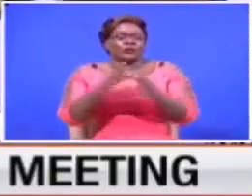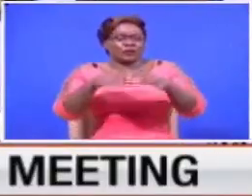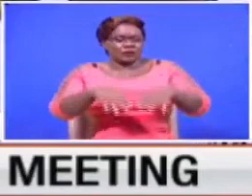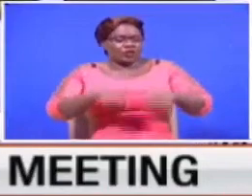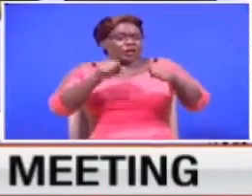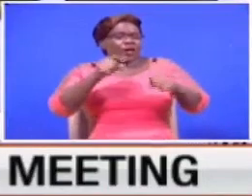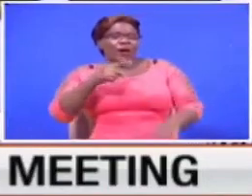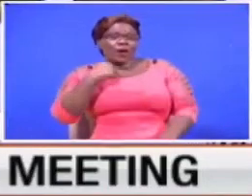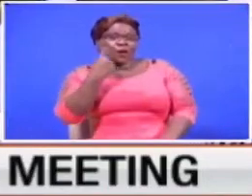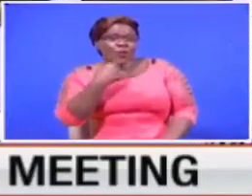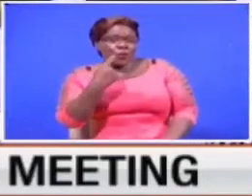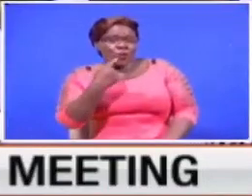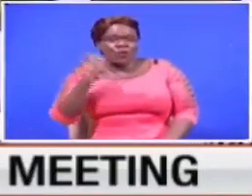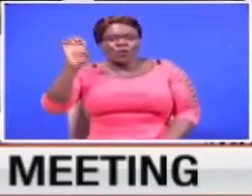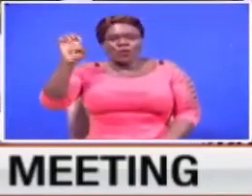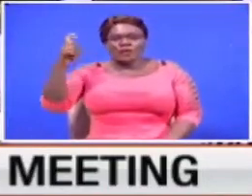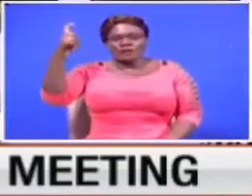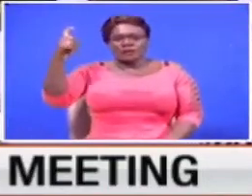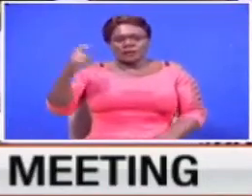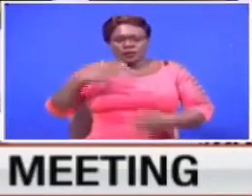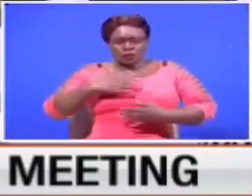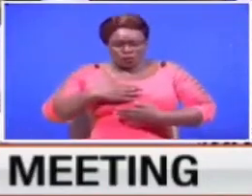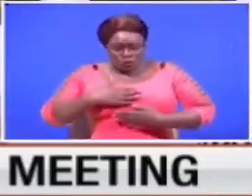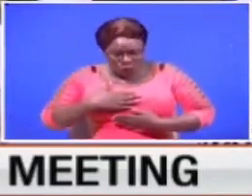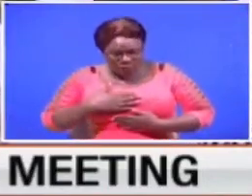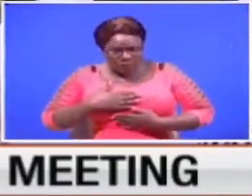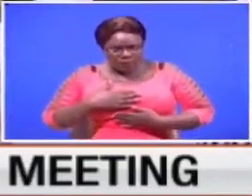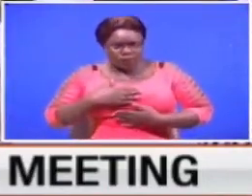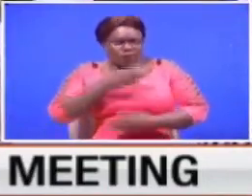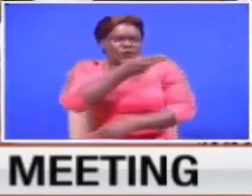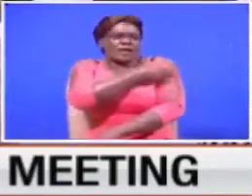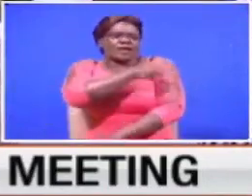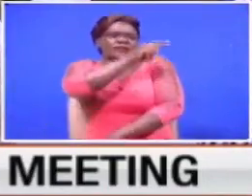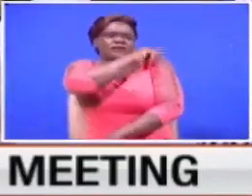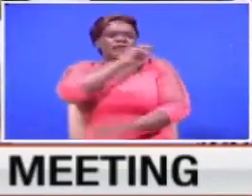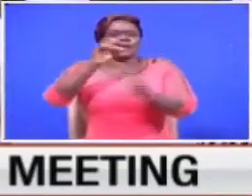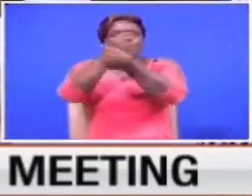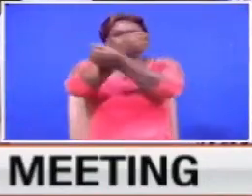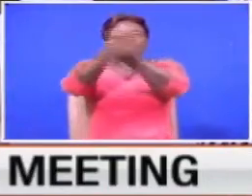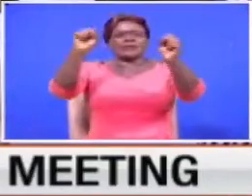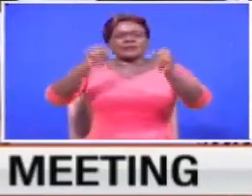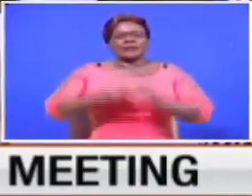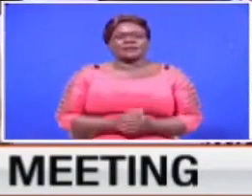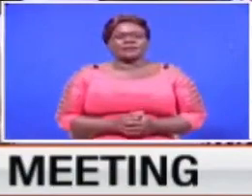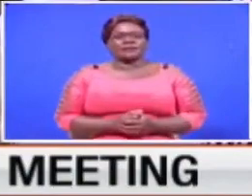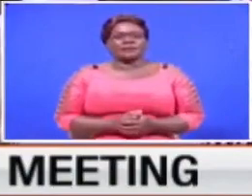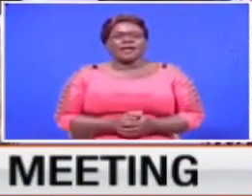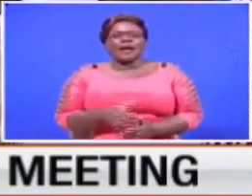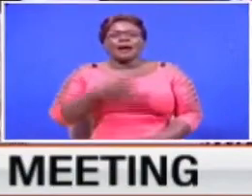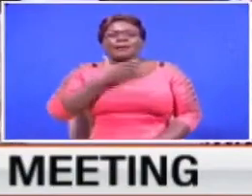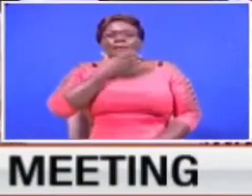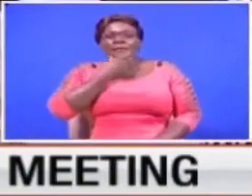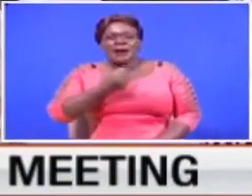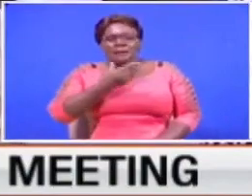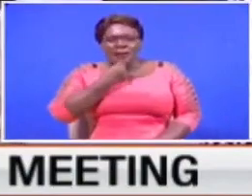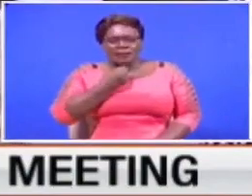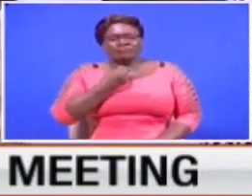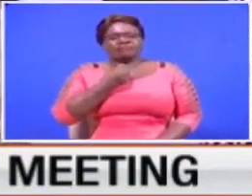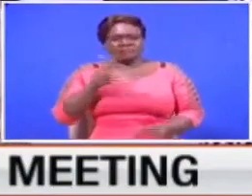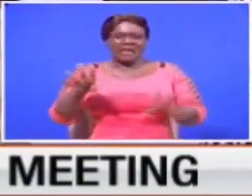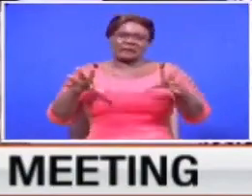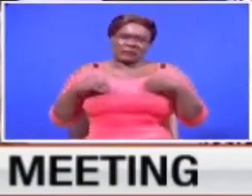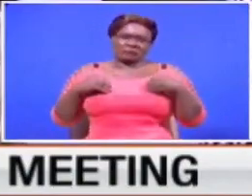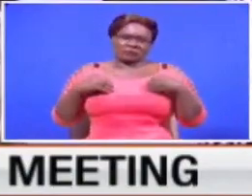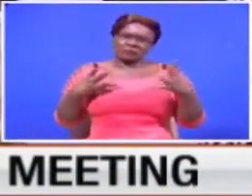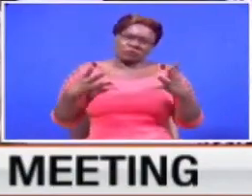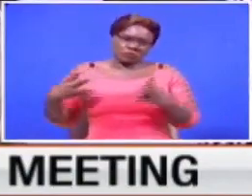chaired by His Excellency Honorable Obasanjo. And Baba